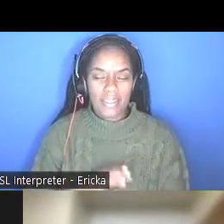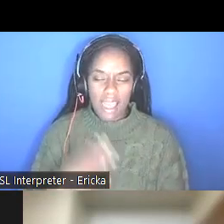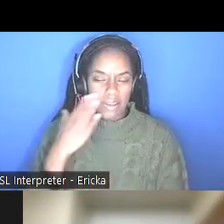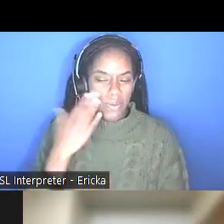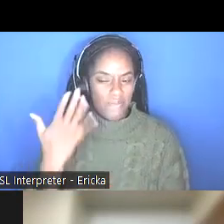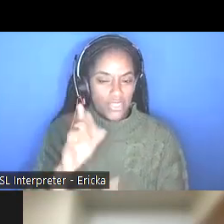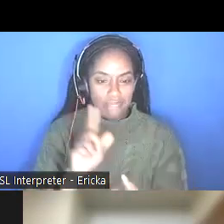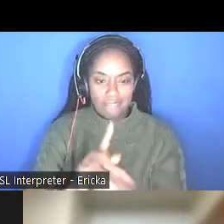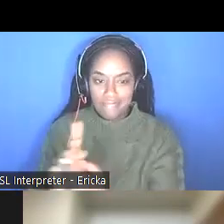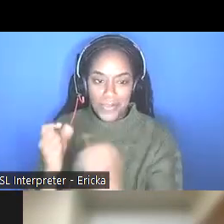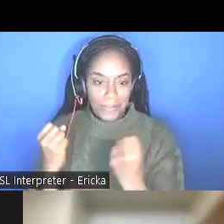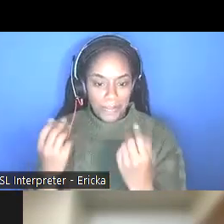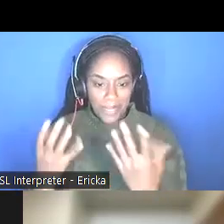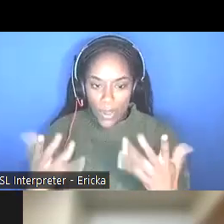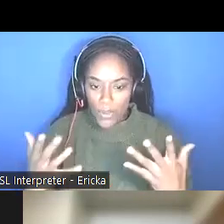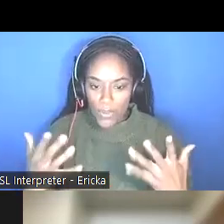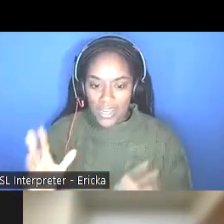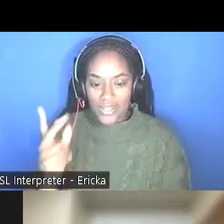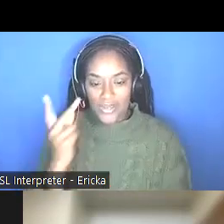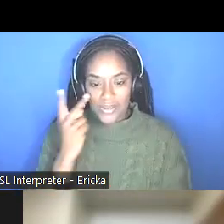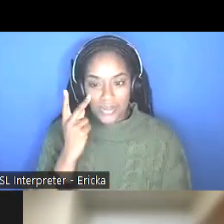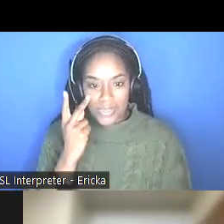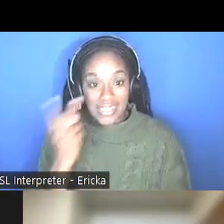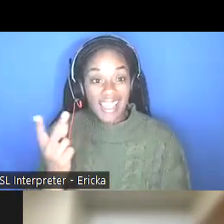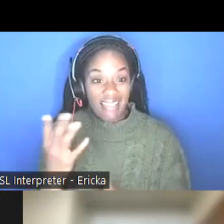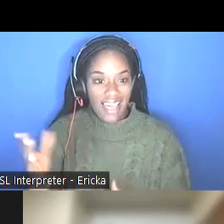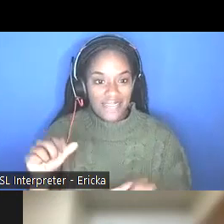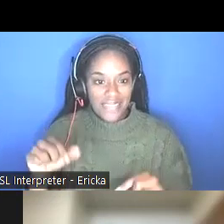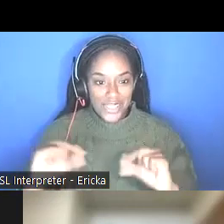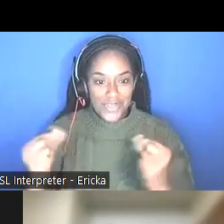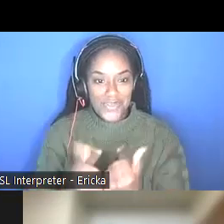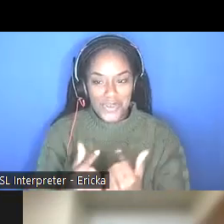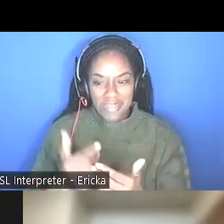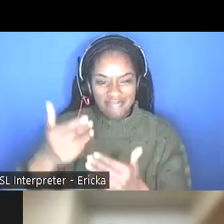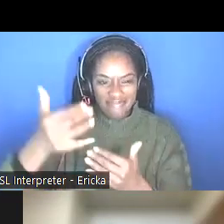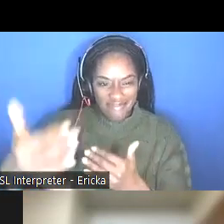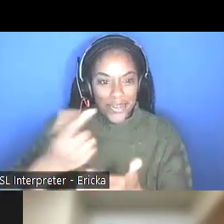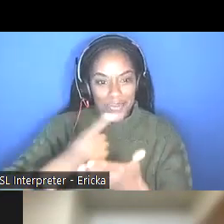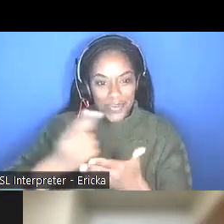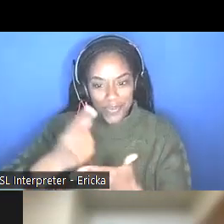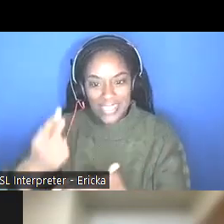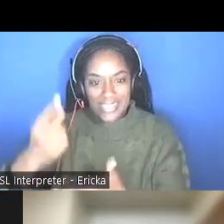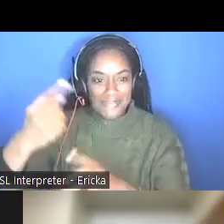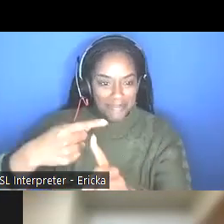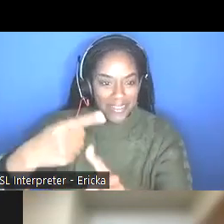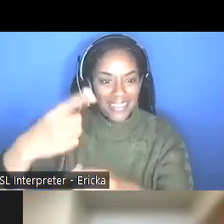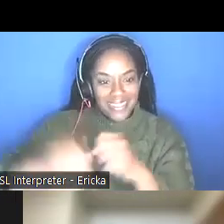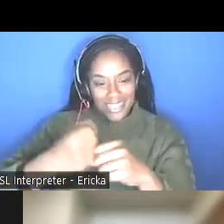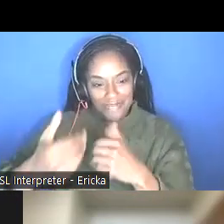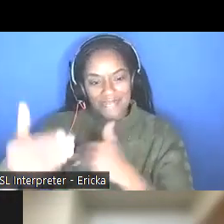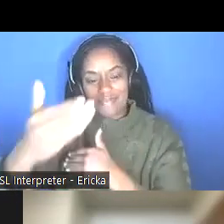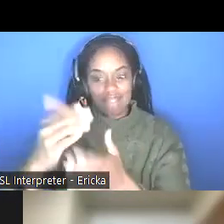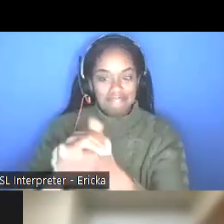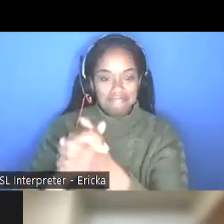already. See lots of this group in the weeks, months, and years ahead. So congratulations on being named